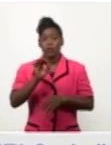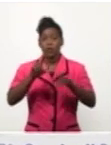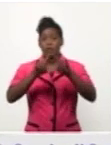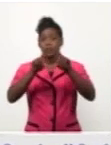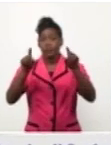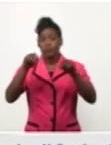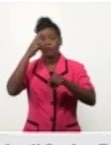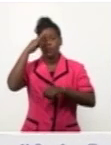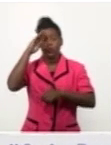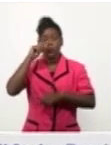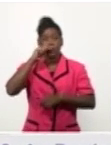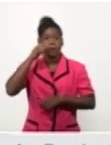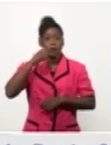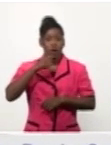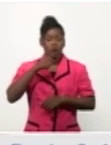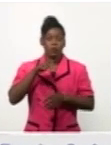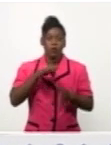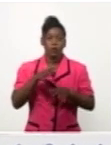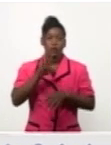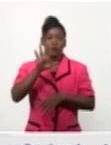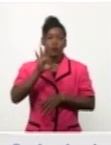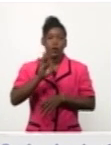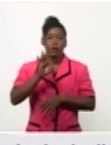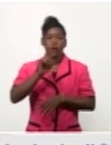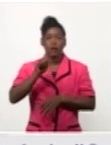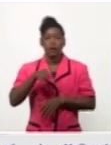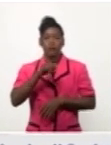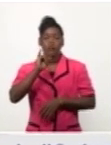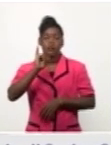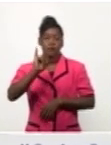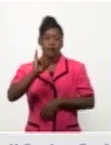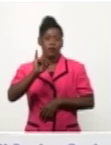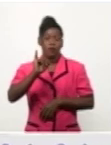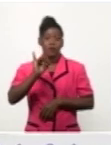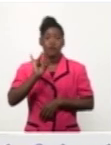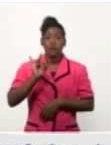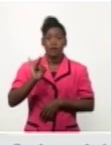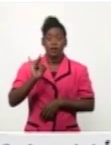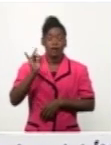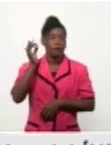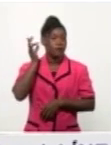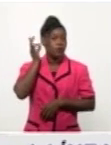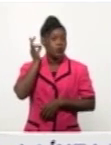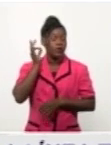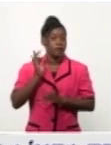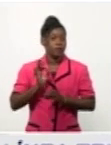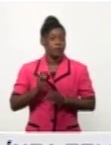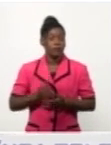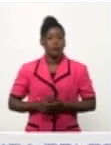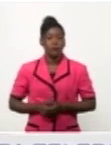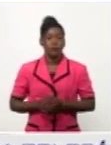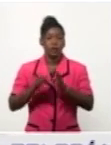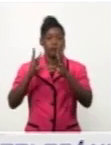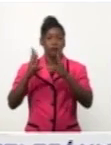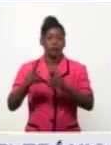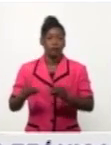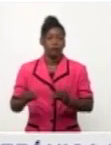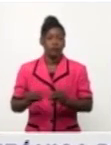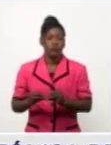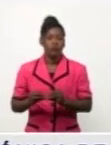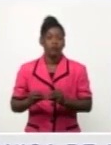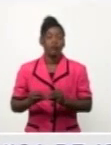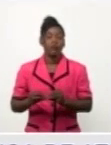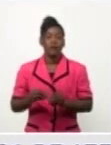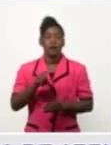1,151. In all the Cuban pandemic, 50.6% of all confirmed cases, and 7 of the cases yesterday